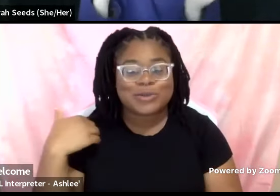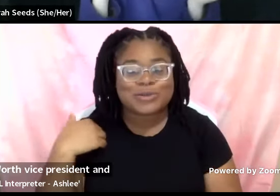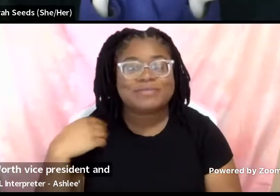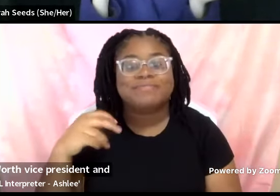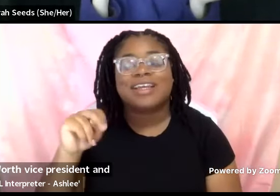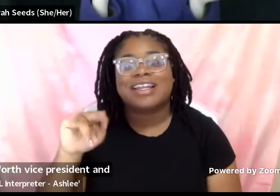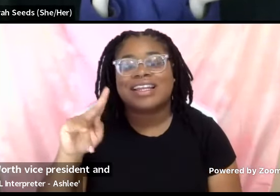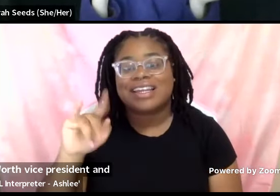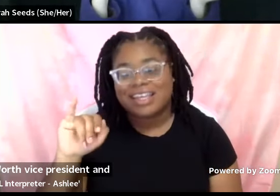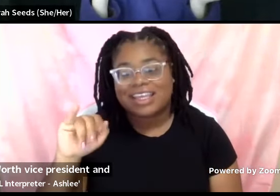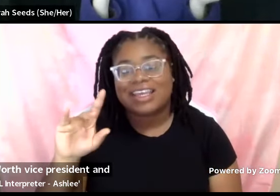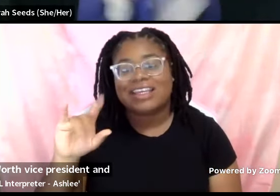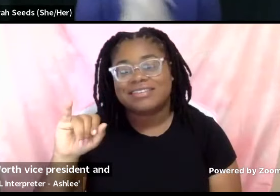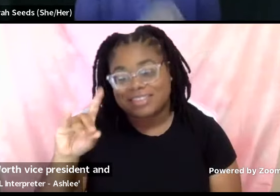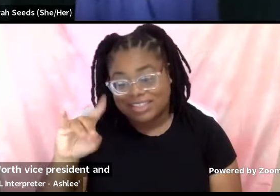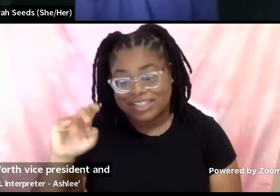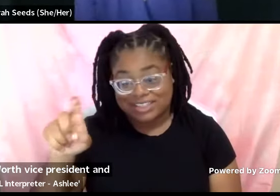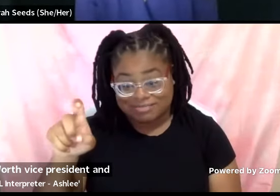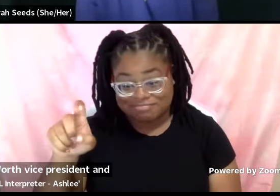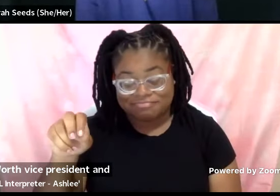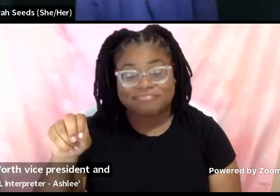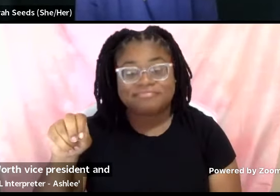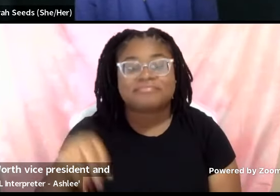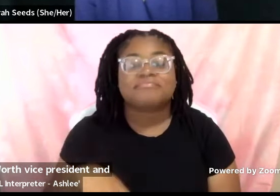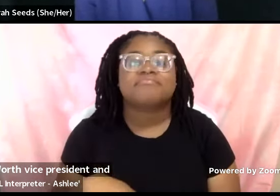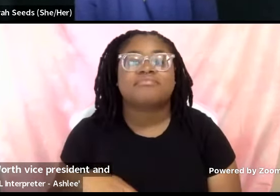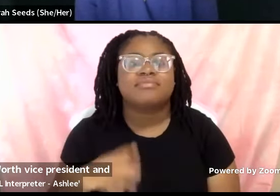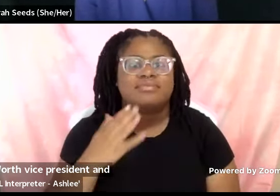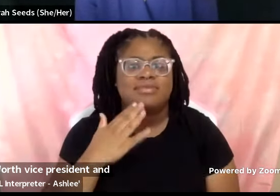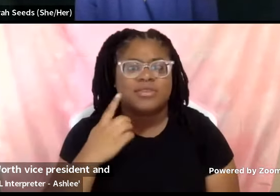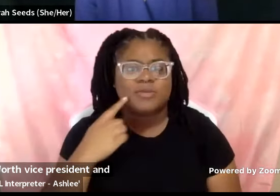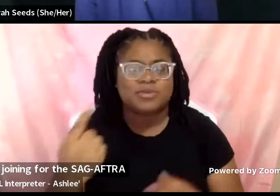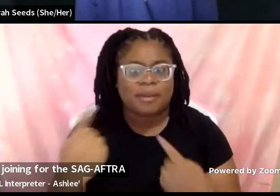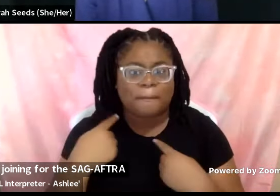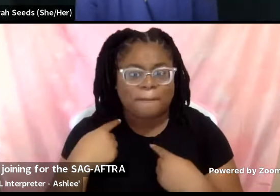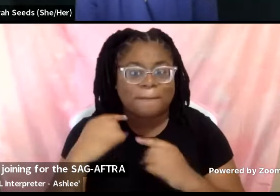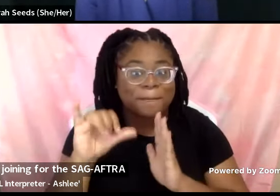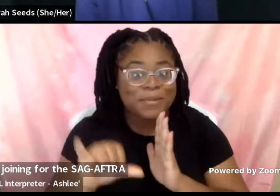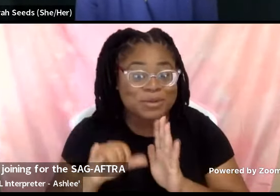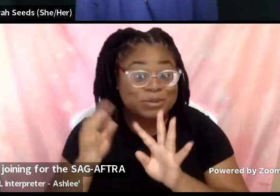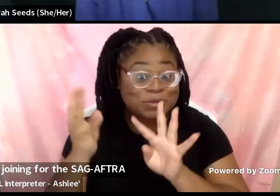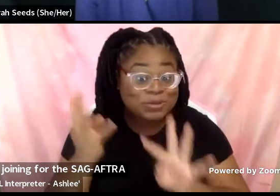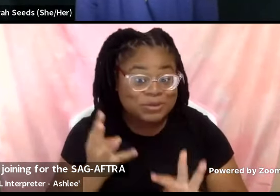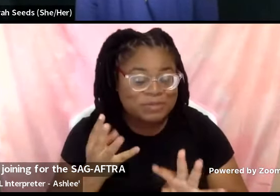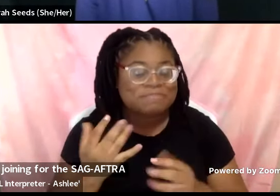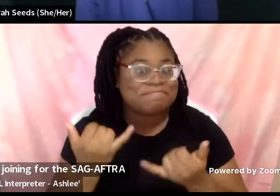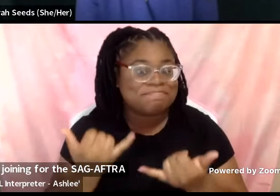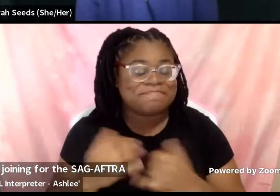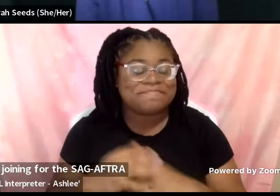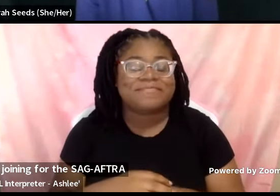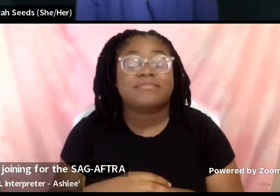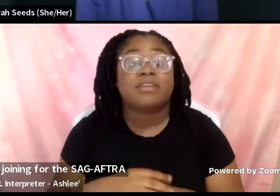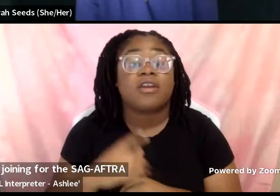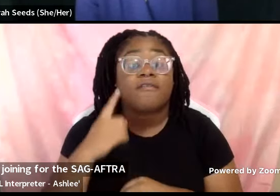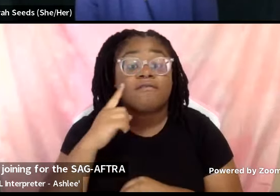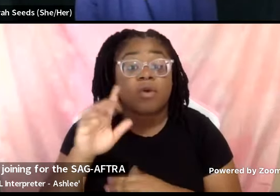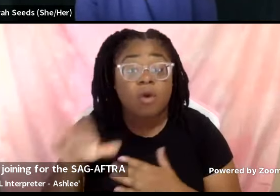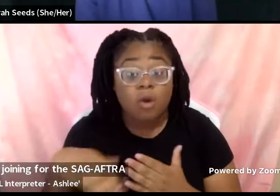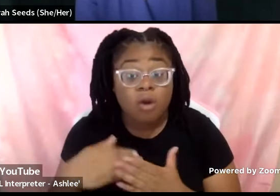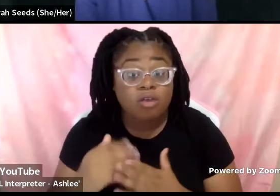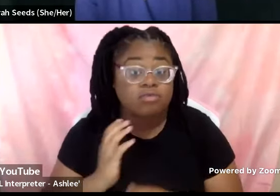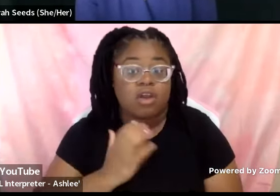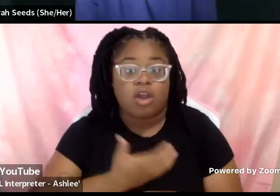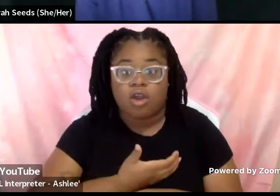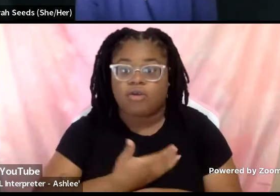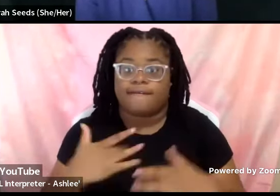all for joining us for this SAG-AFTRA live stream on YouTube. To stay informed about all of our live stream and video events, we invite you to subscribe